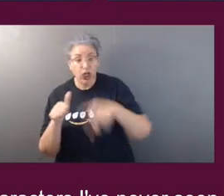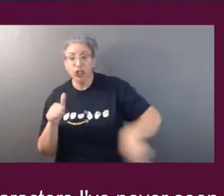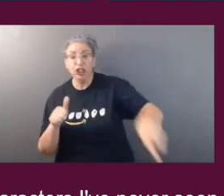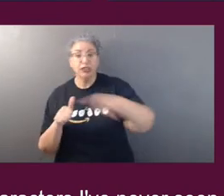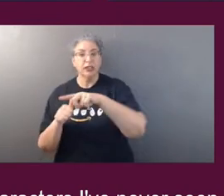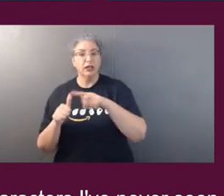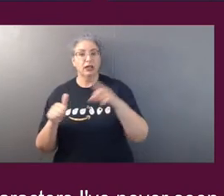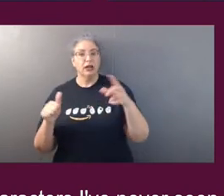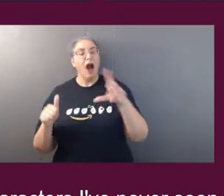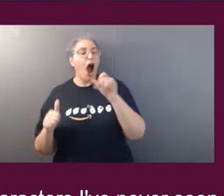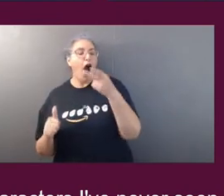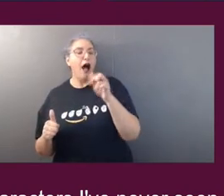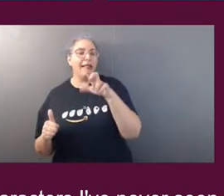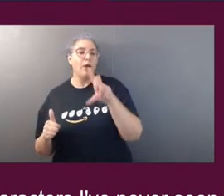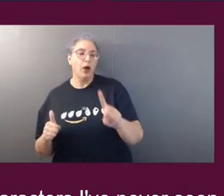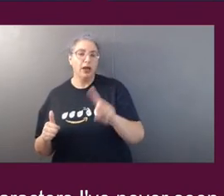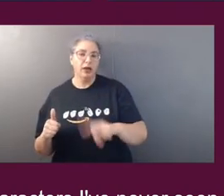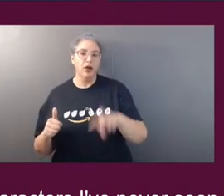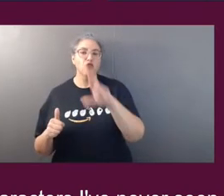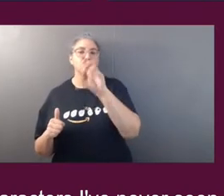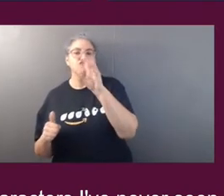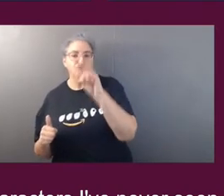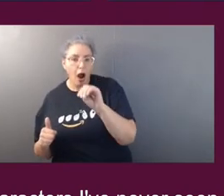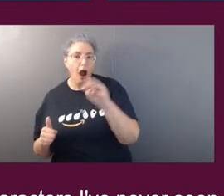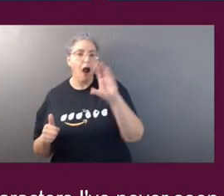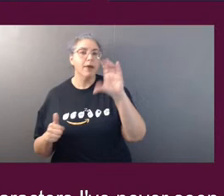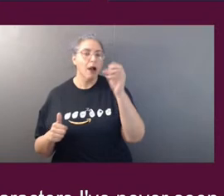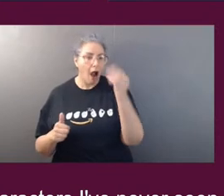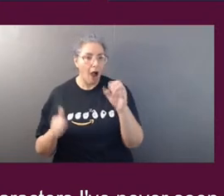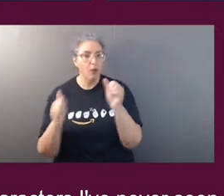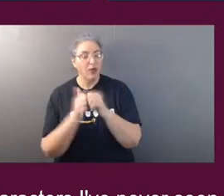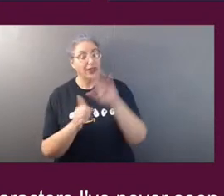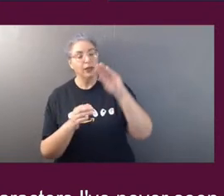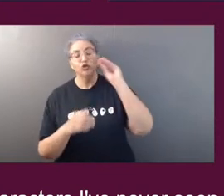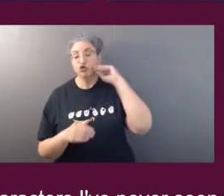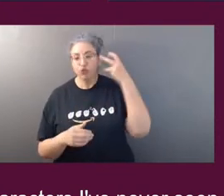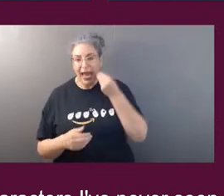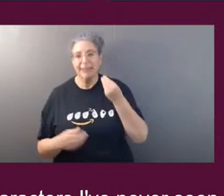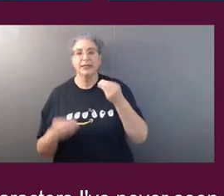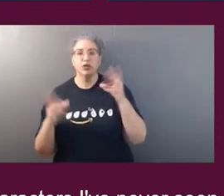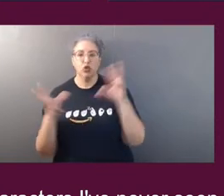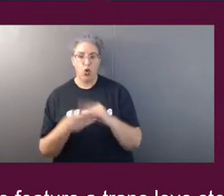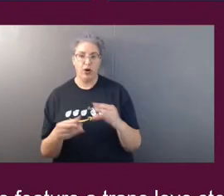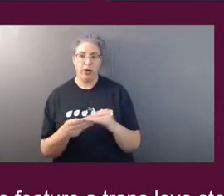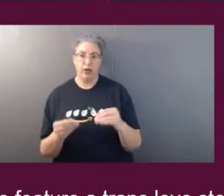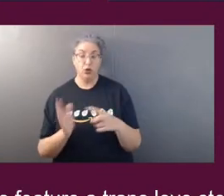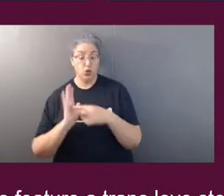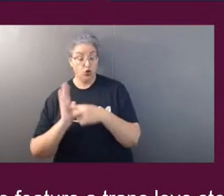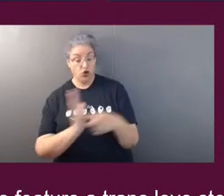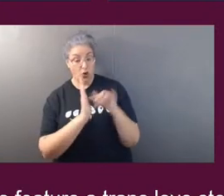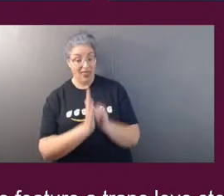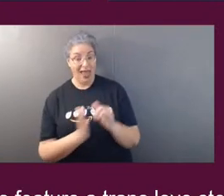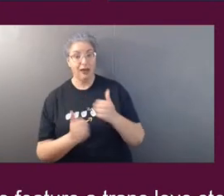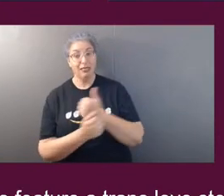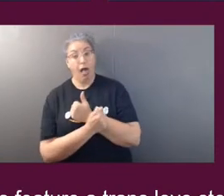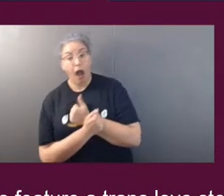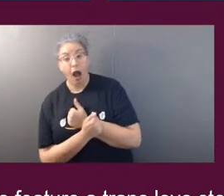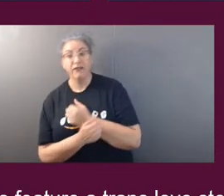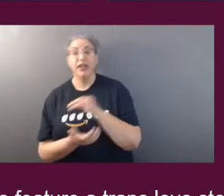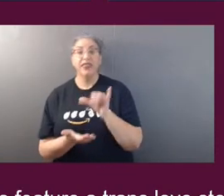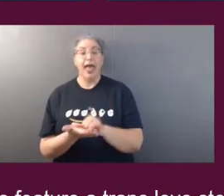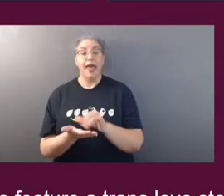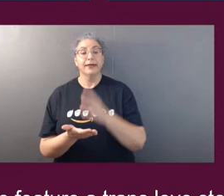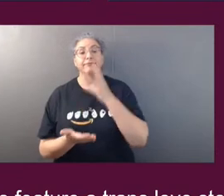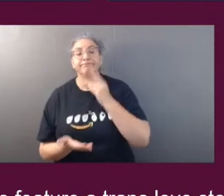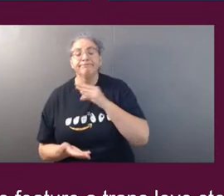love story ever. GLAAD has told us that. So to be able to show love, to be able to show kindness,